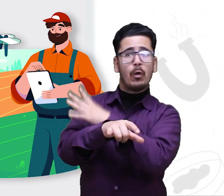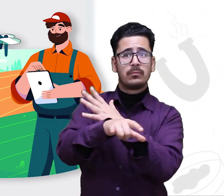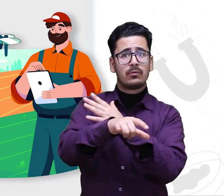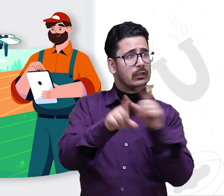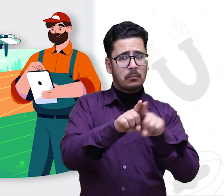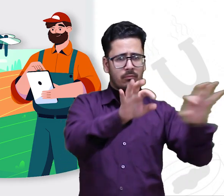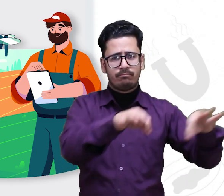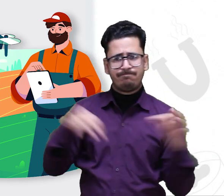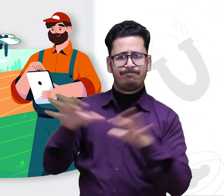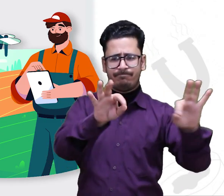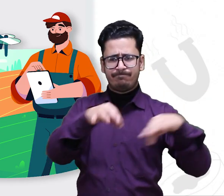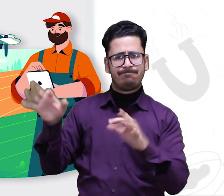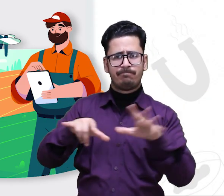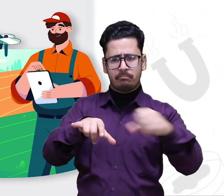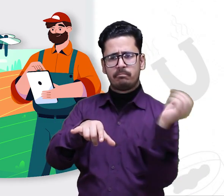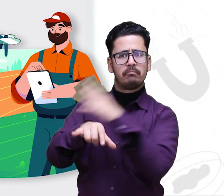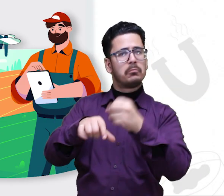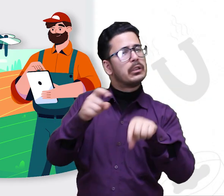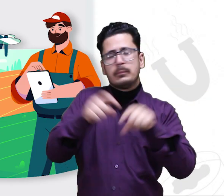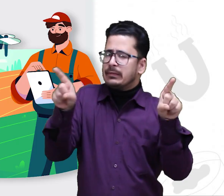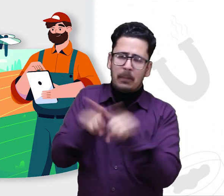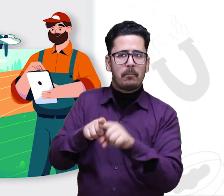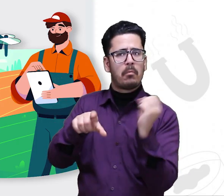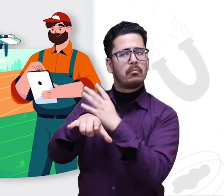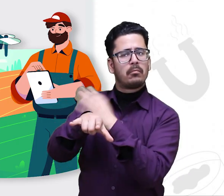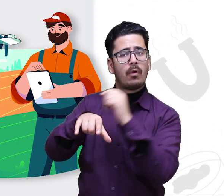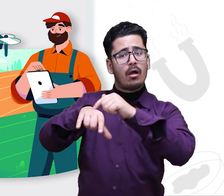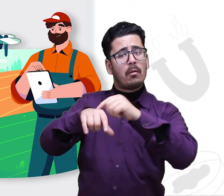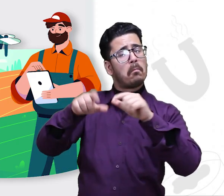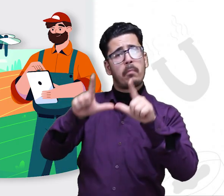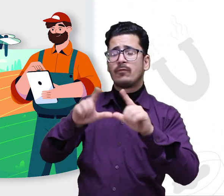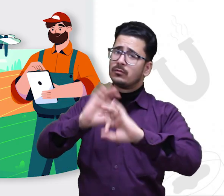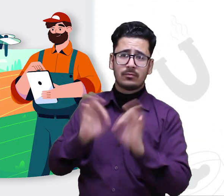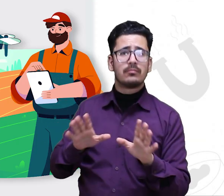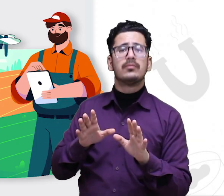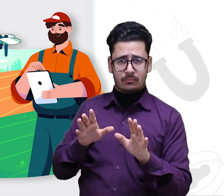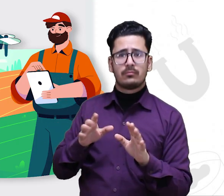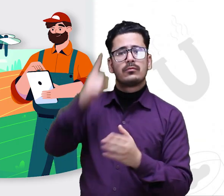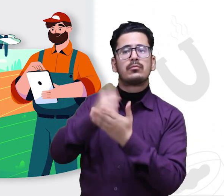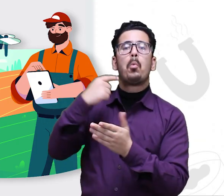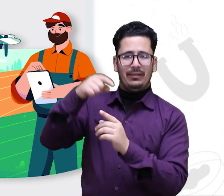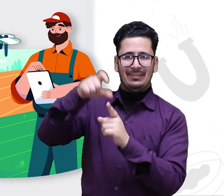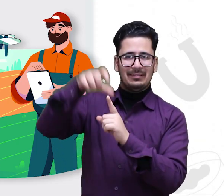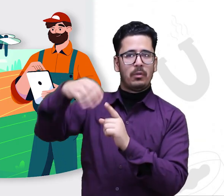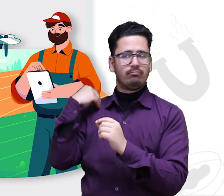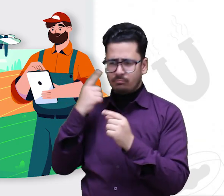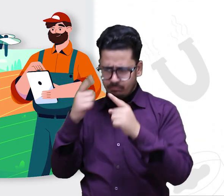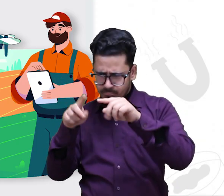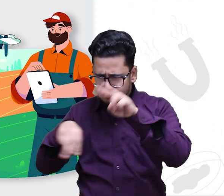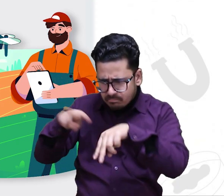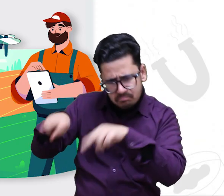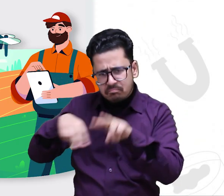Government agencies can monitor pollution level and ensure that industries follow